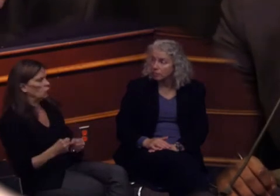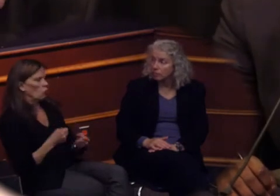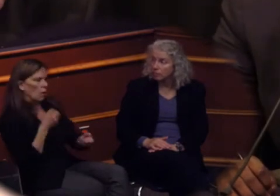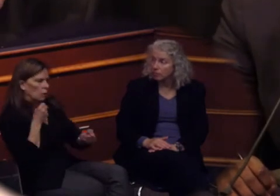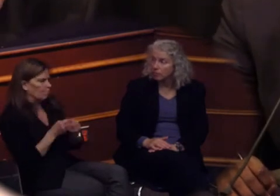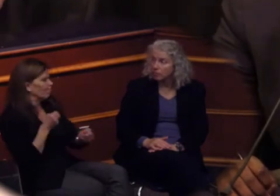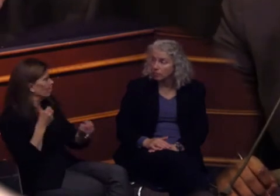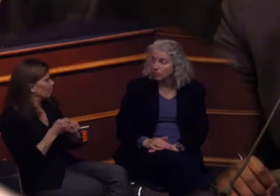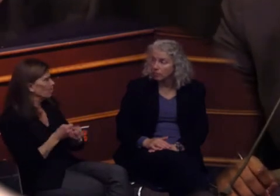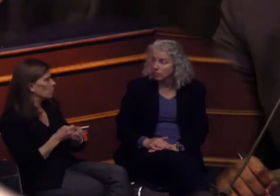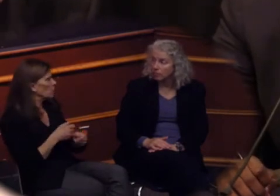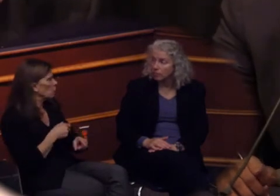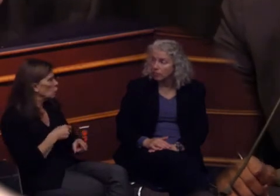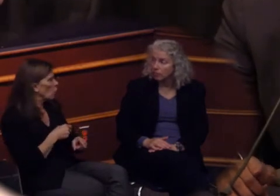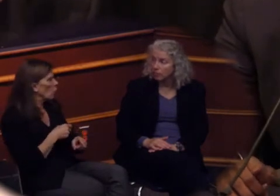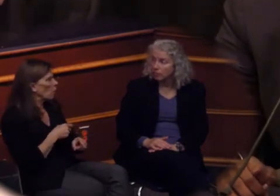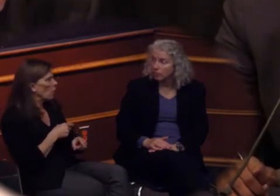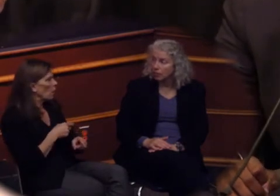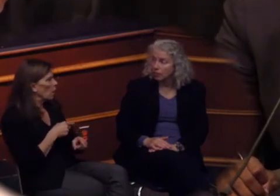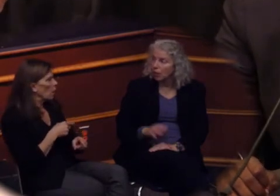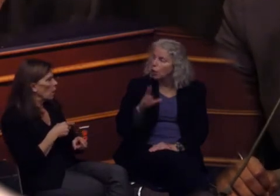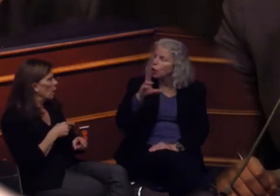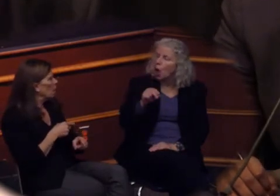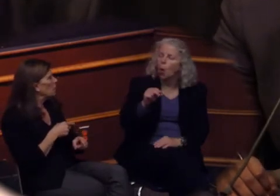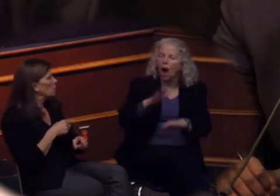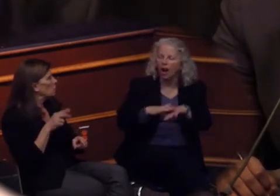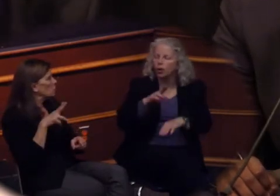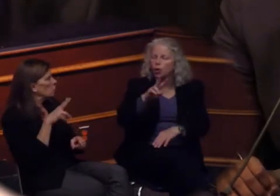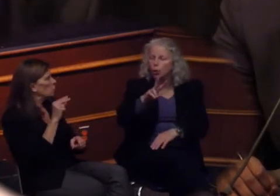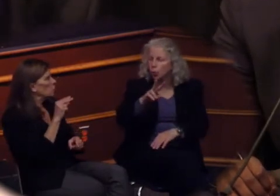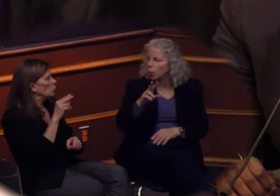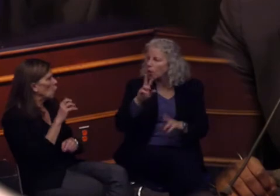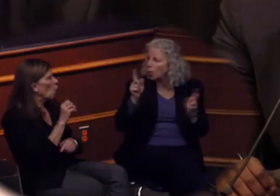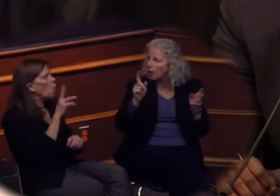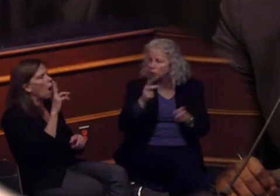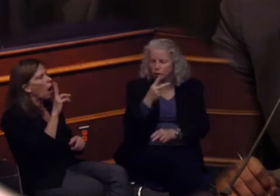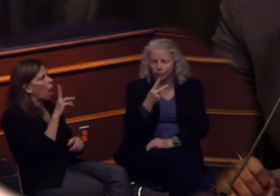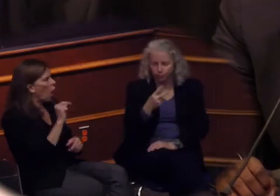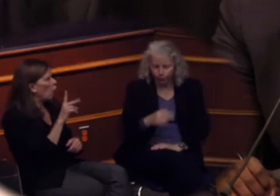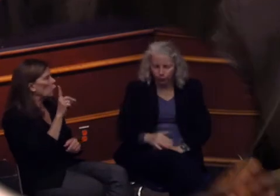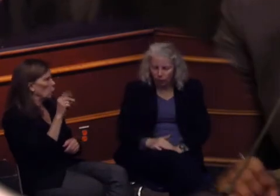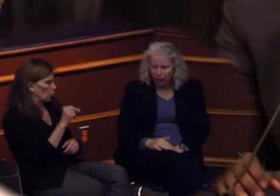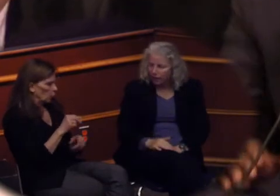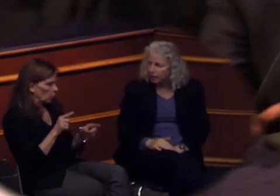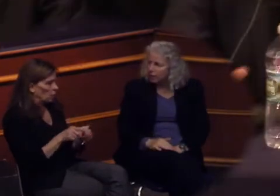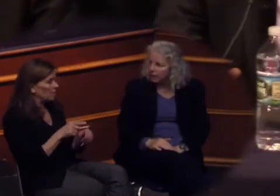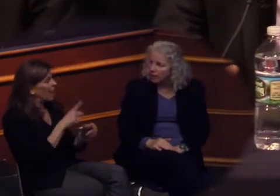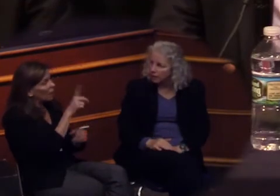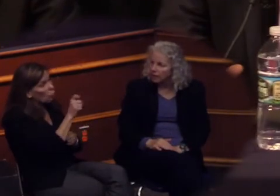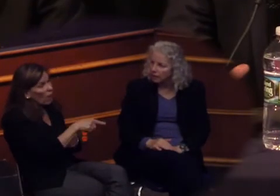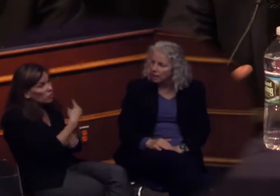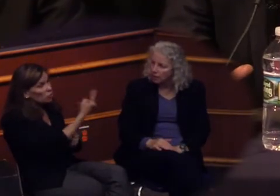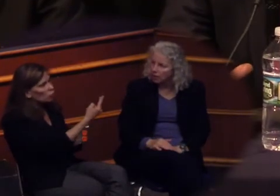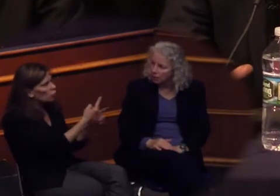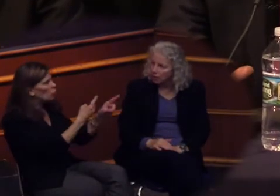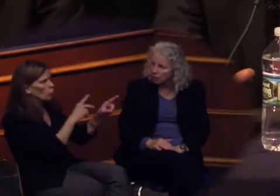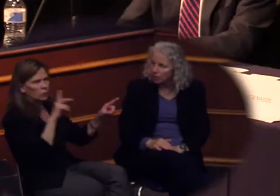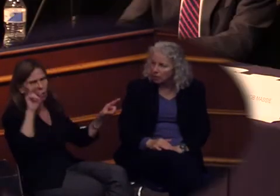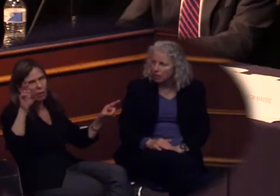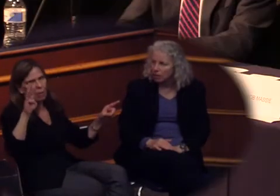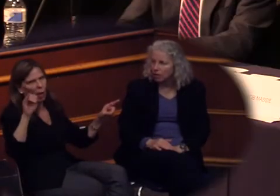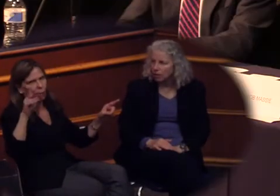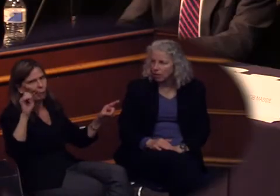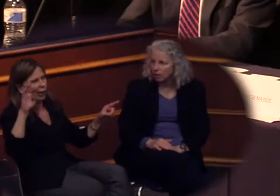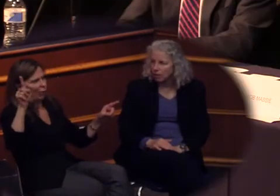sure that everyone is very clear, this cynical question two was all about Charlie Baker's attempt